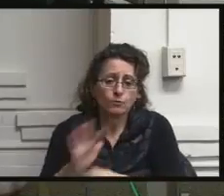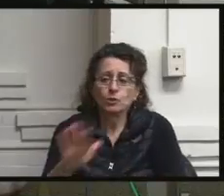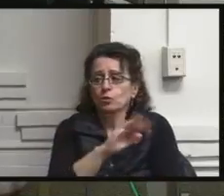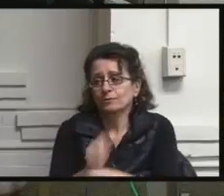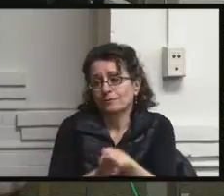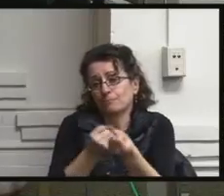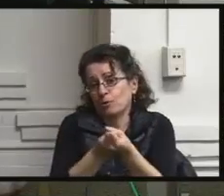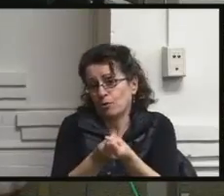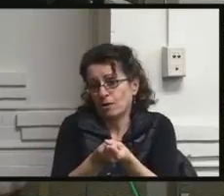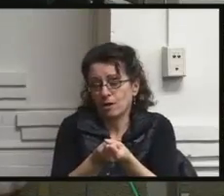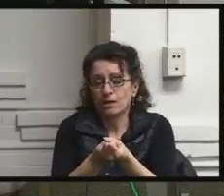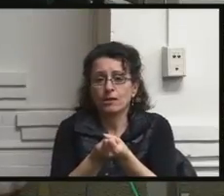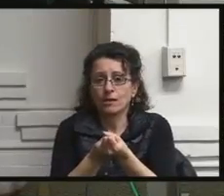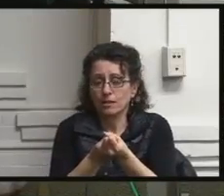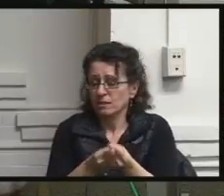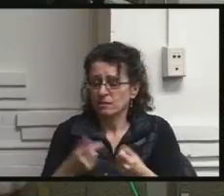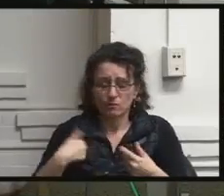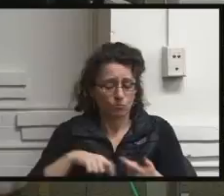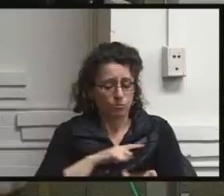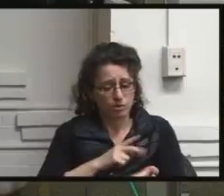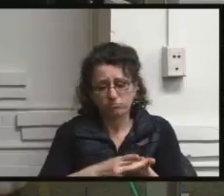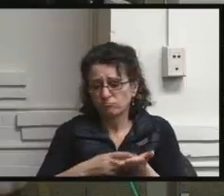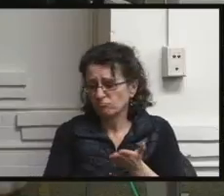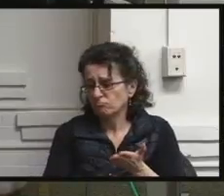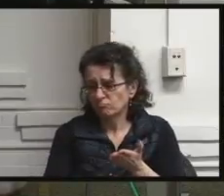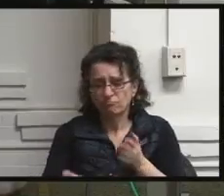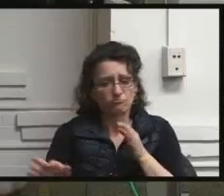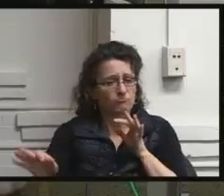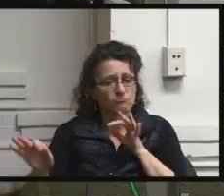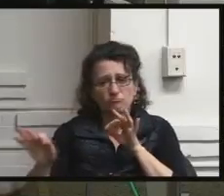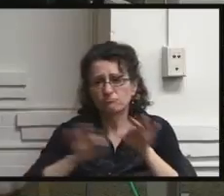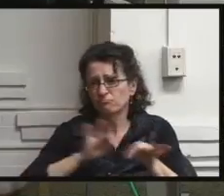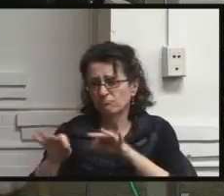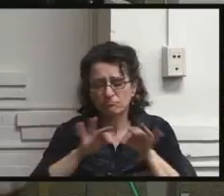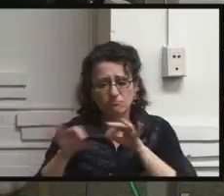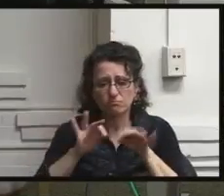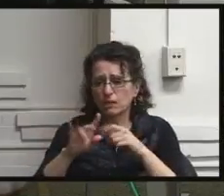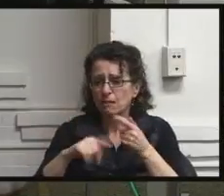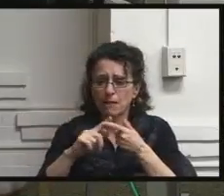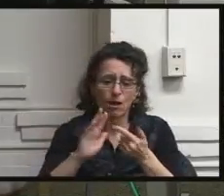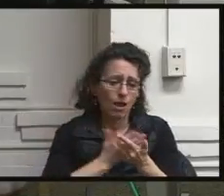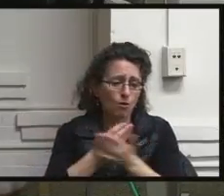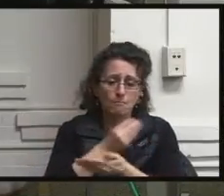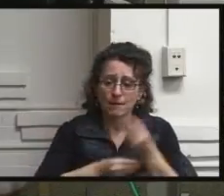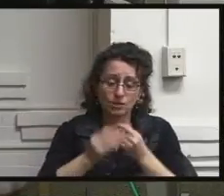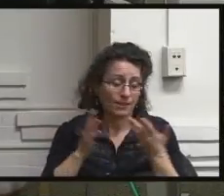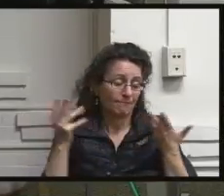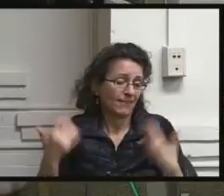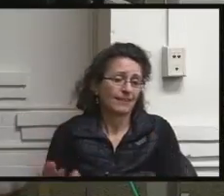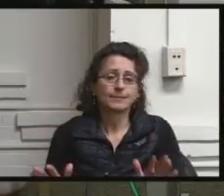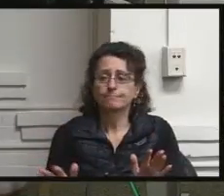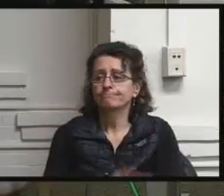forward. We've been very honest and forthright with our membership, and that's all I can say.